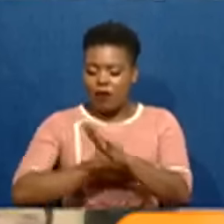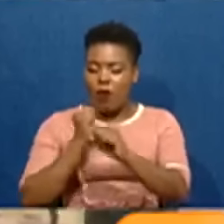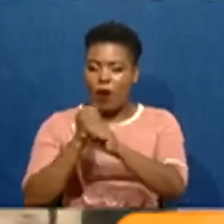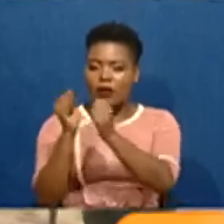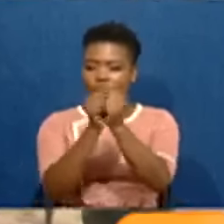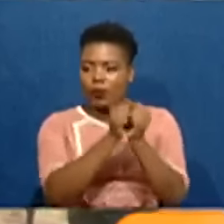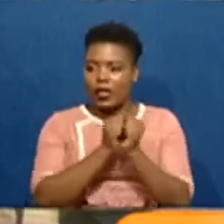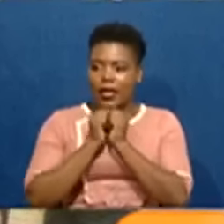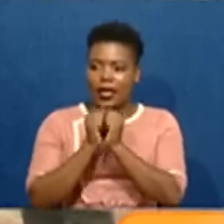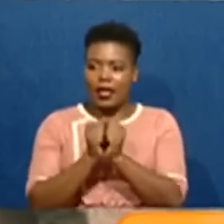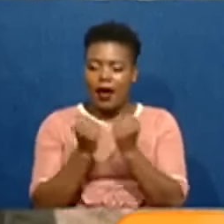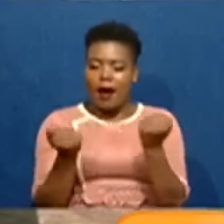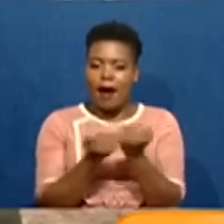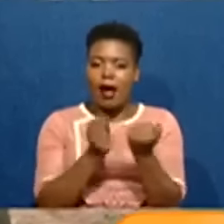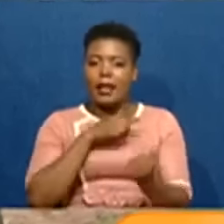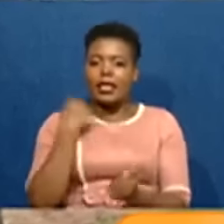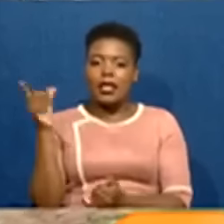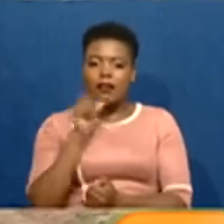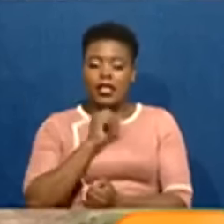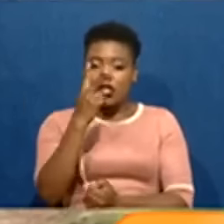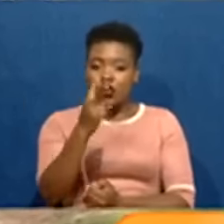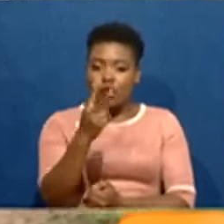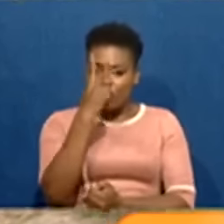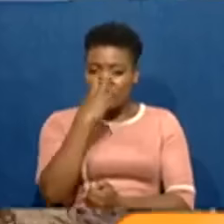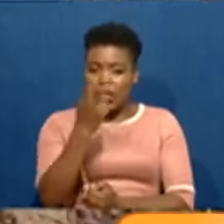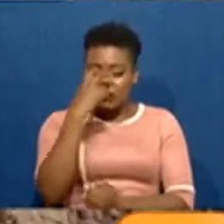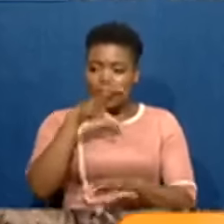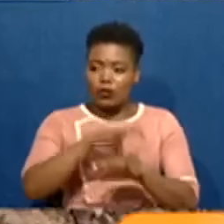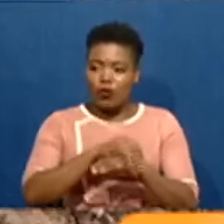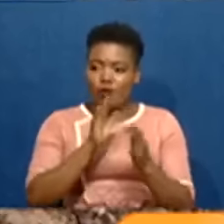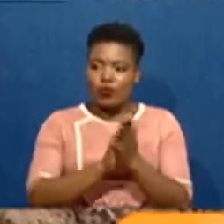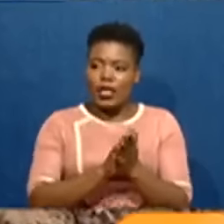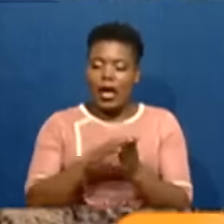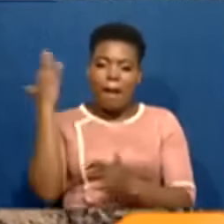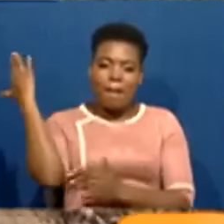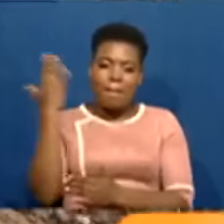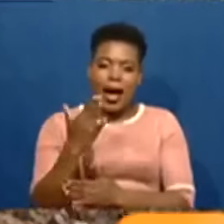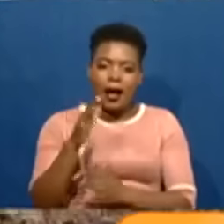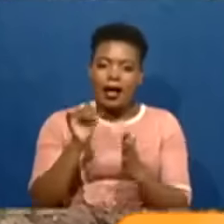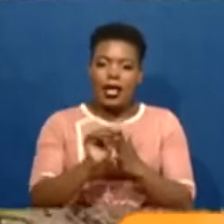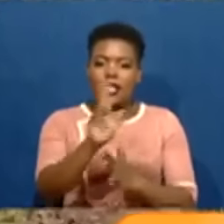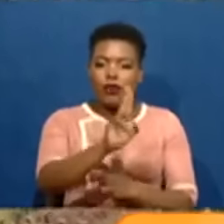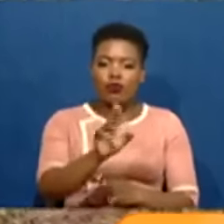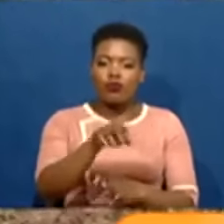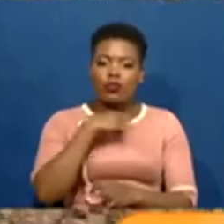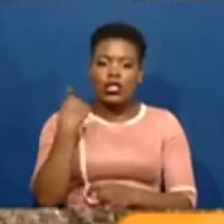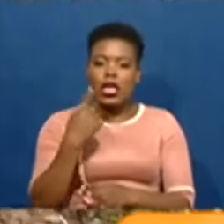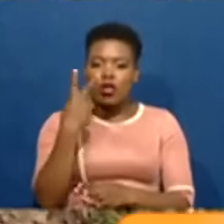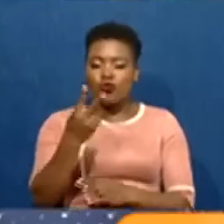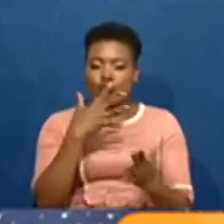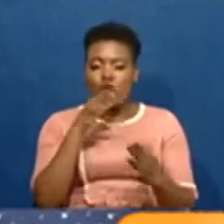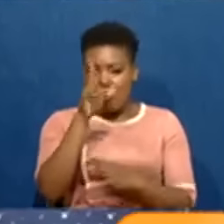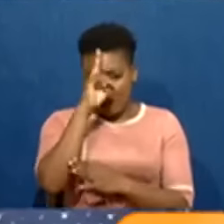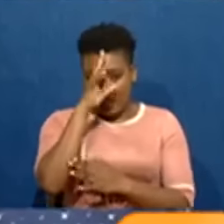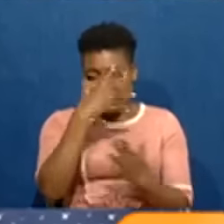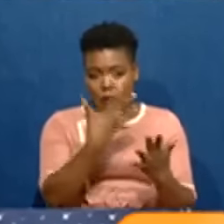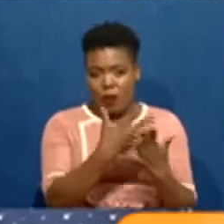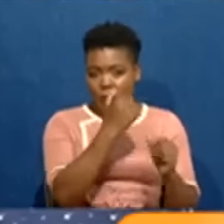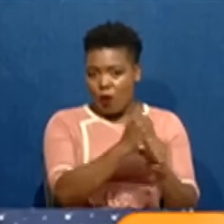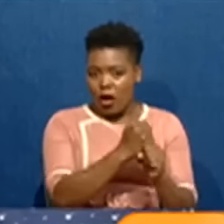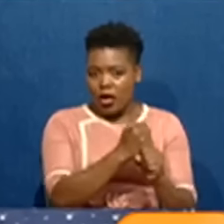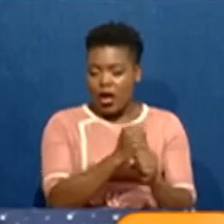colleagues. Washukiwa wawili walipatikana na mishale na panga inayodaiwa kutumika katika kisa hicho. One of the